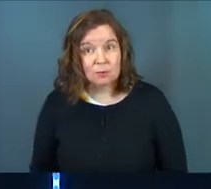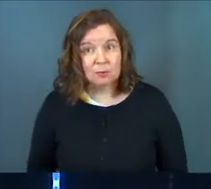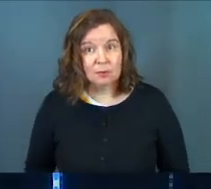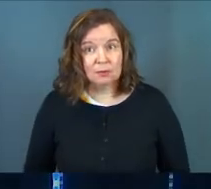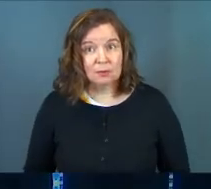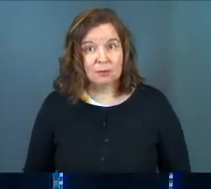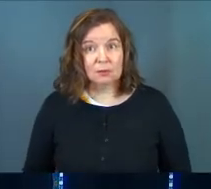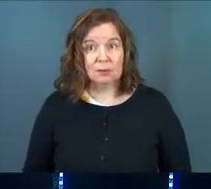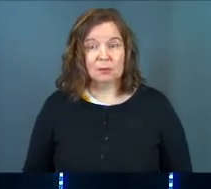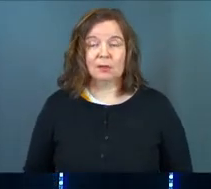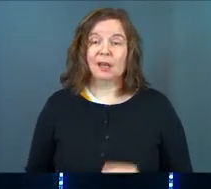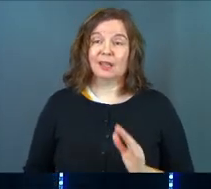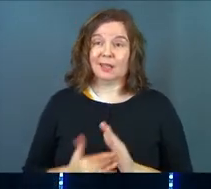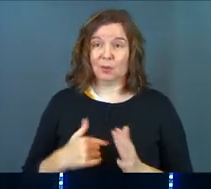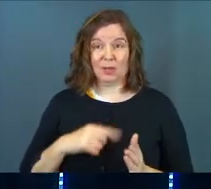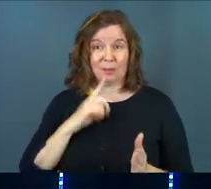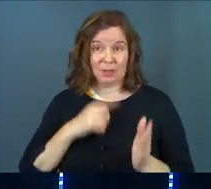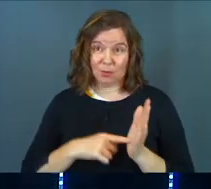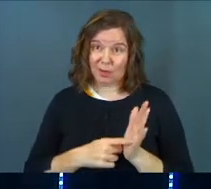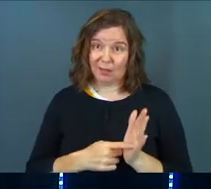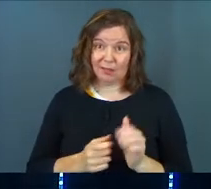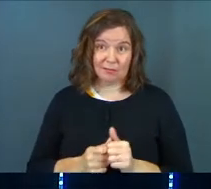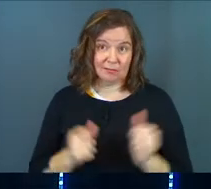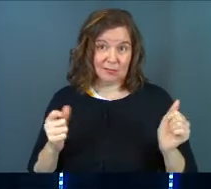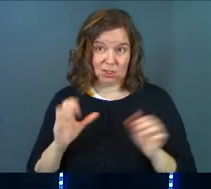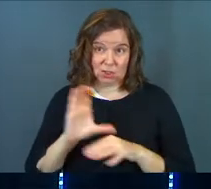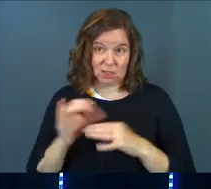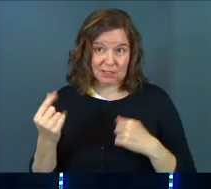not? Again, are we going to be real in church today?